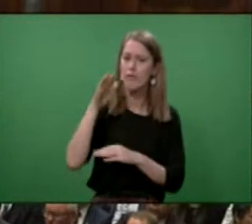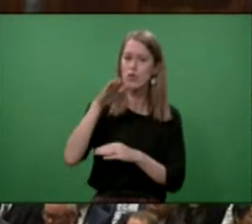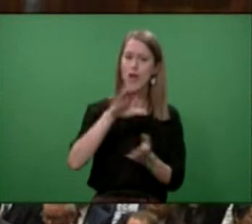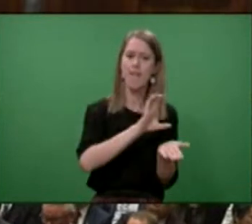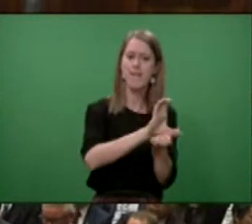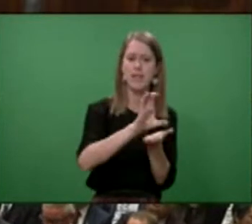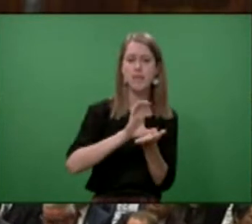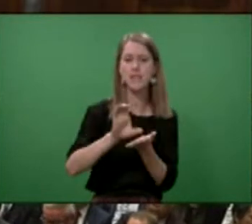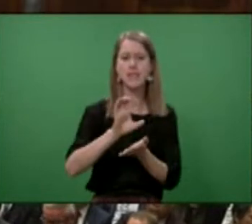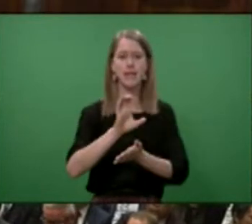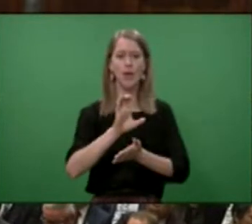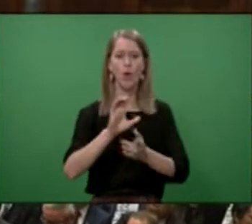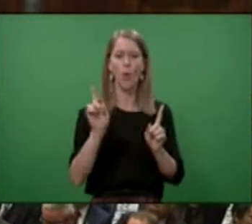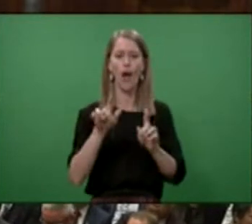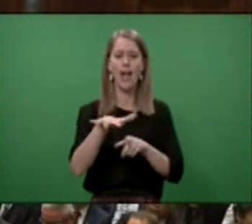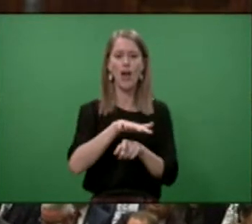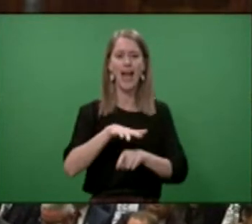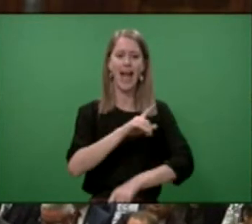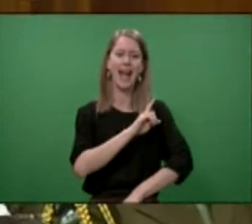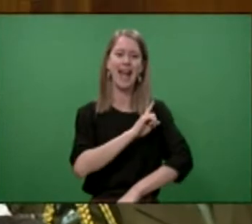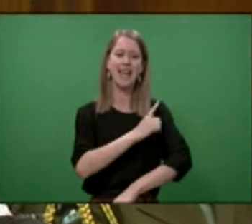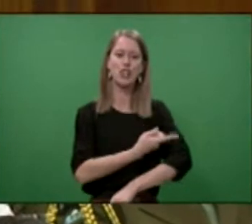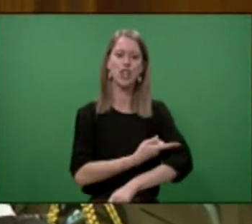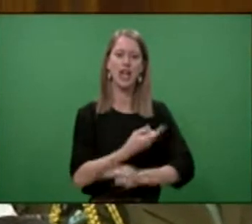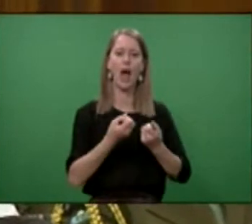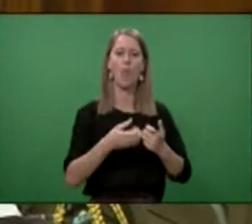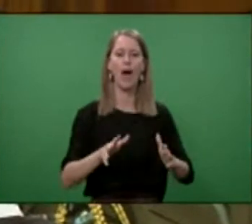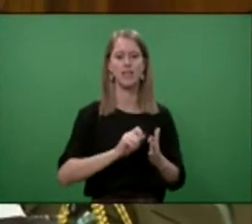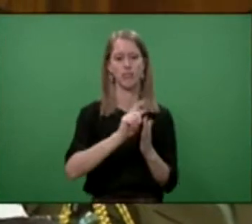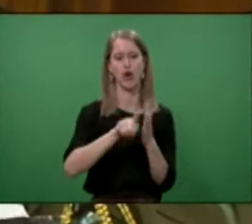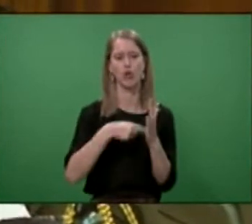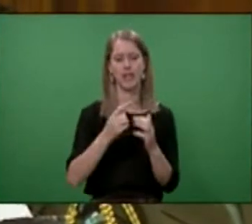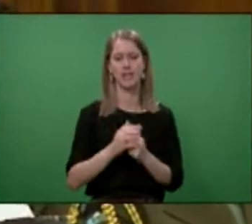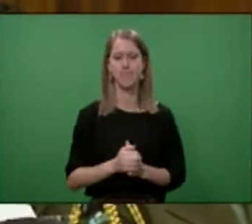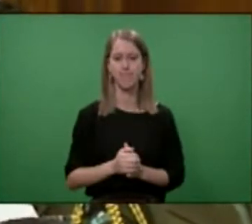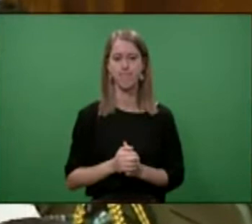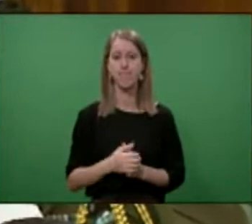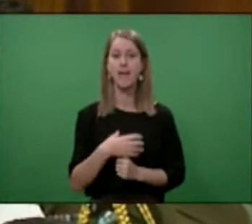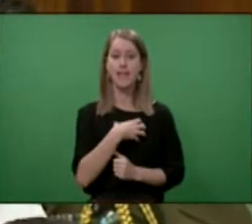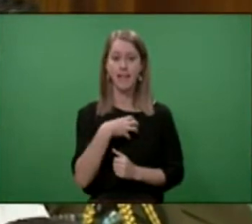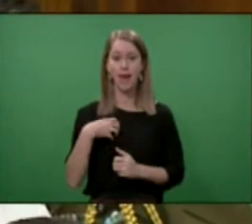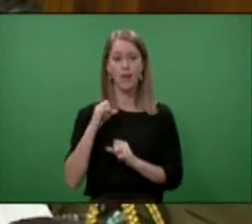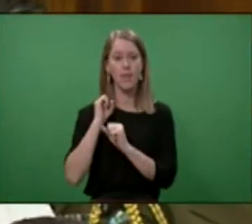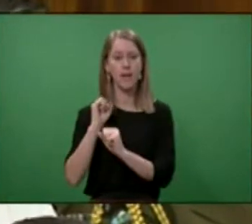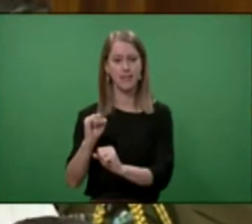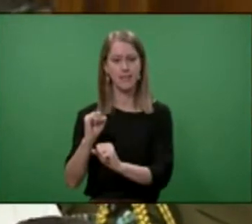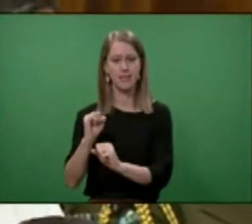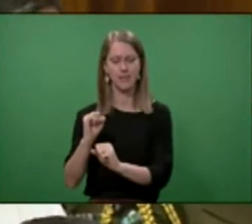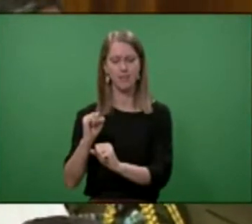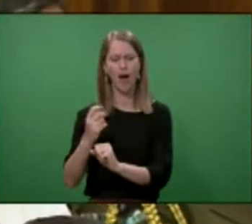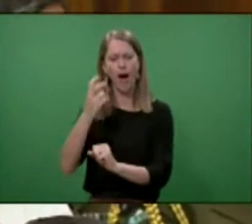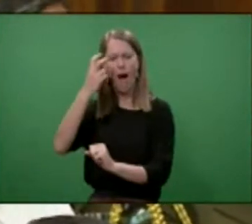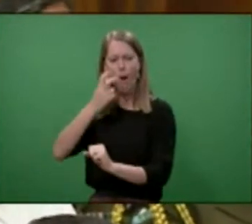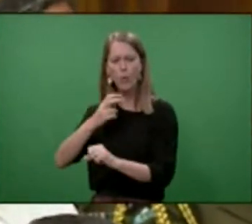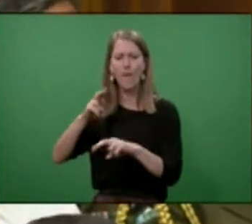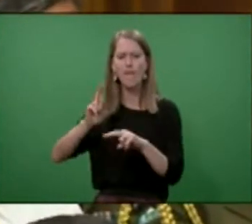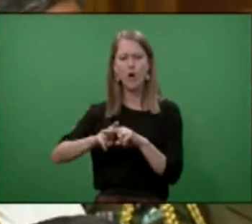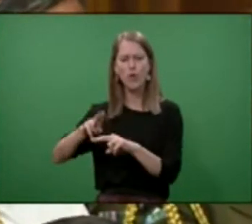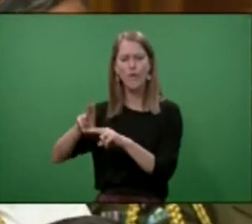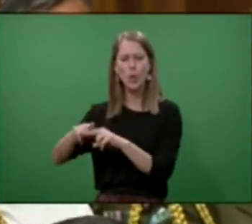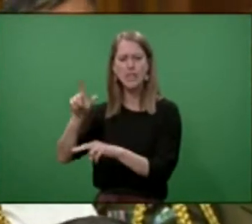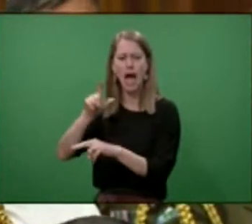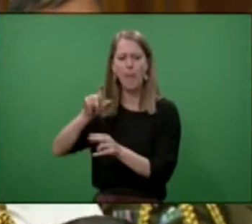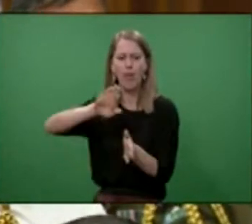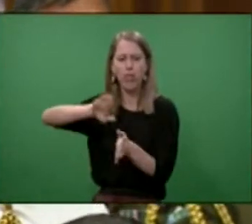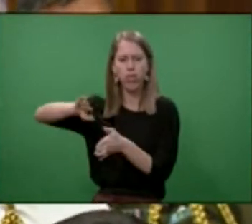investment in energy and waste projects. The government is committed to the shift away from fossil fuels in order to